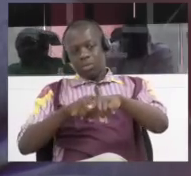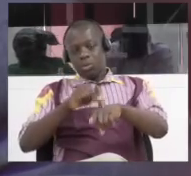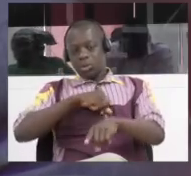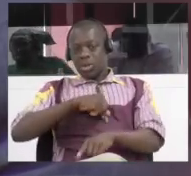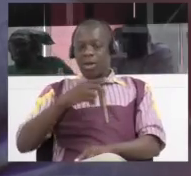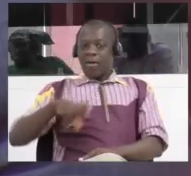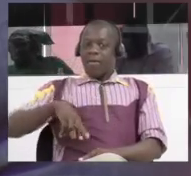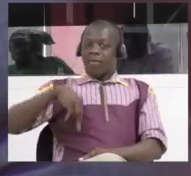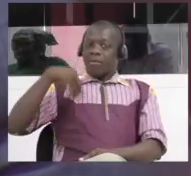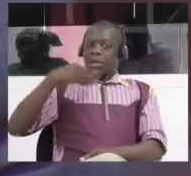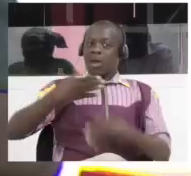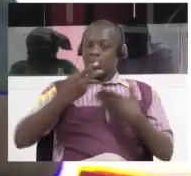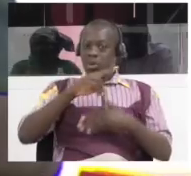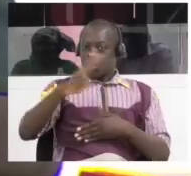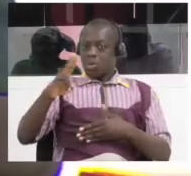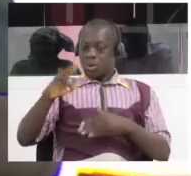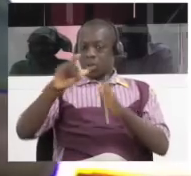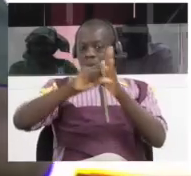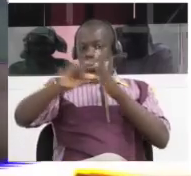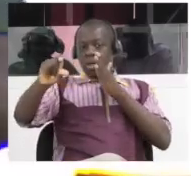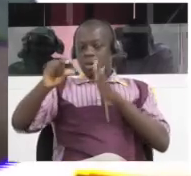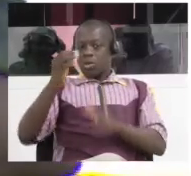by the quality of the food?